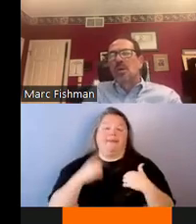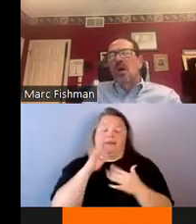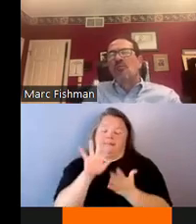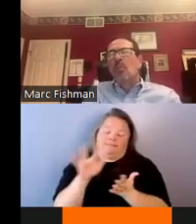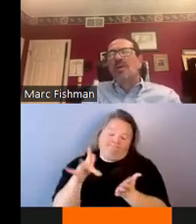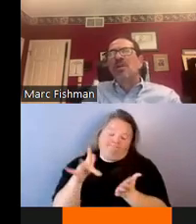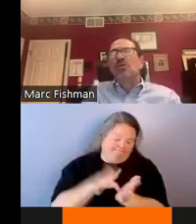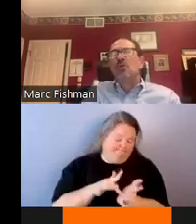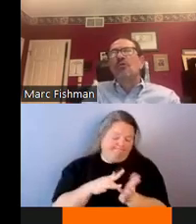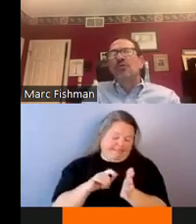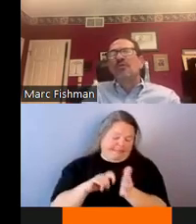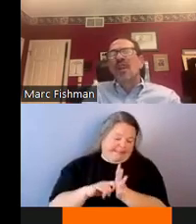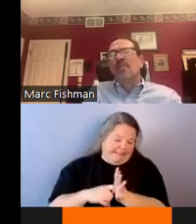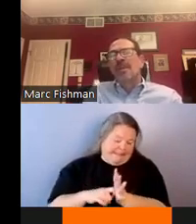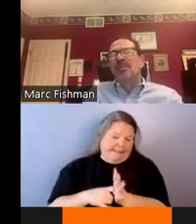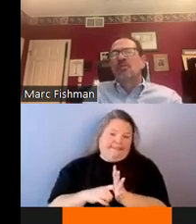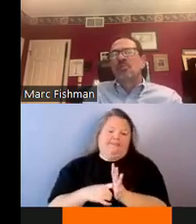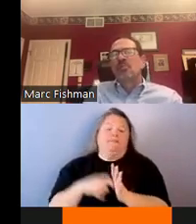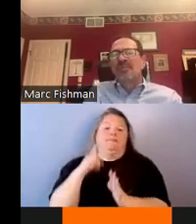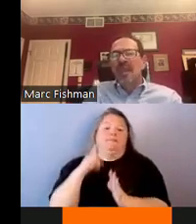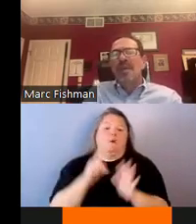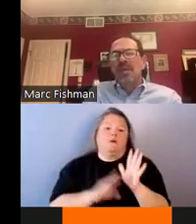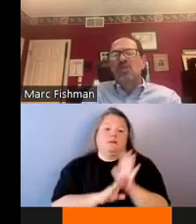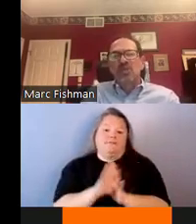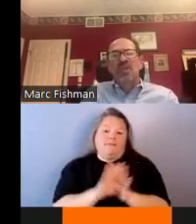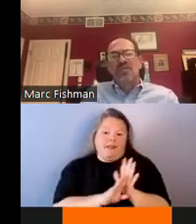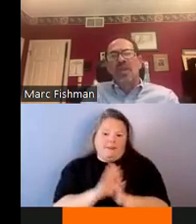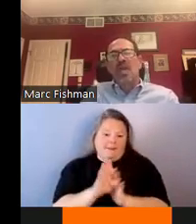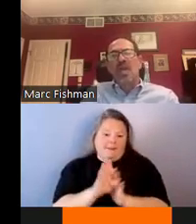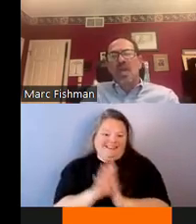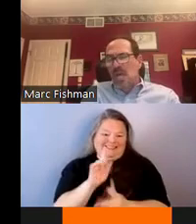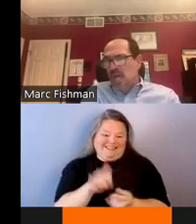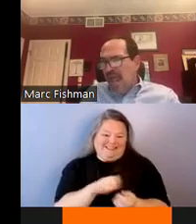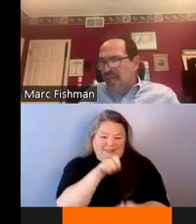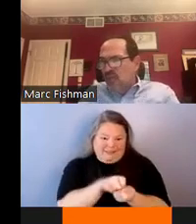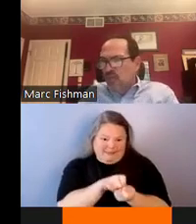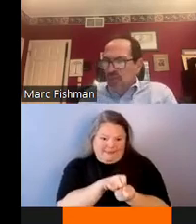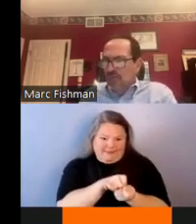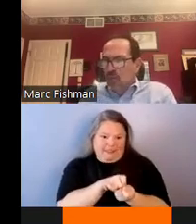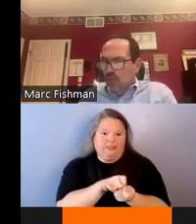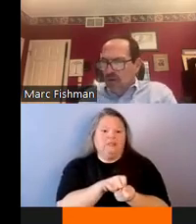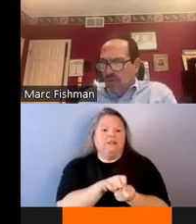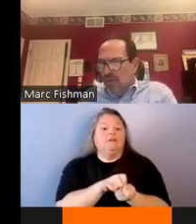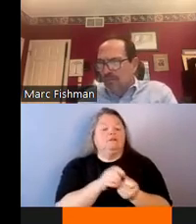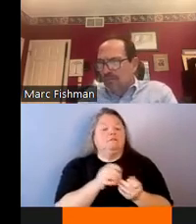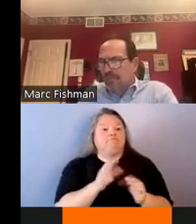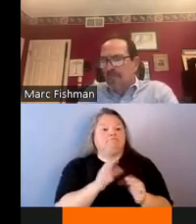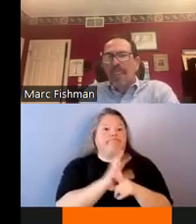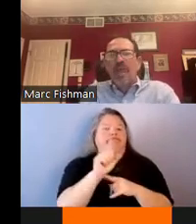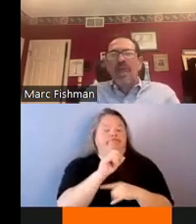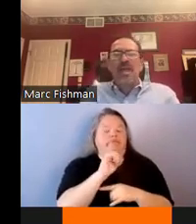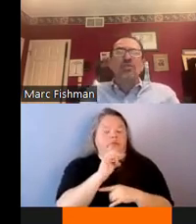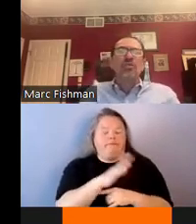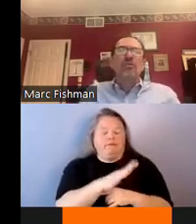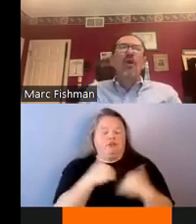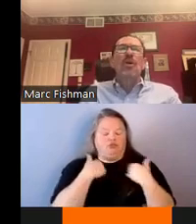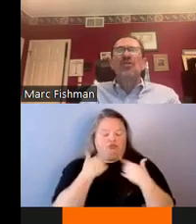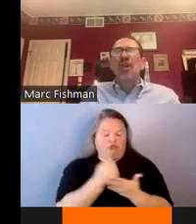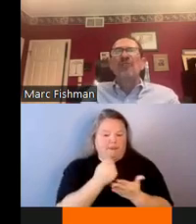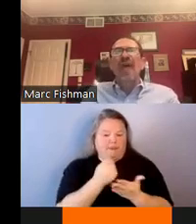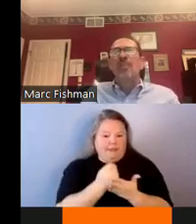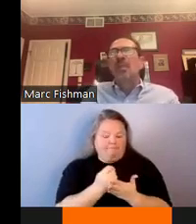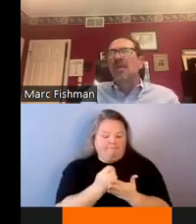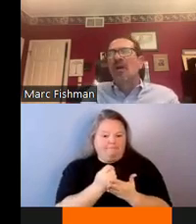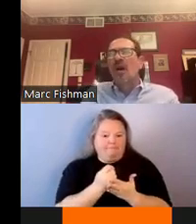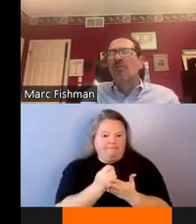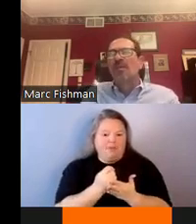centerpiece of what we need to do for developmentally specific enhancement of youth treatment is